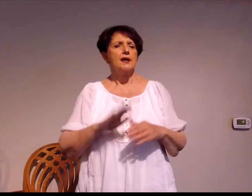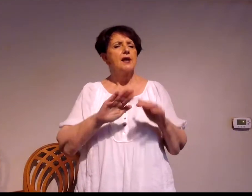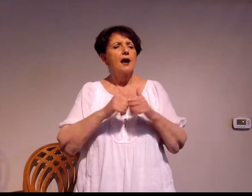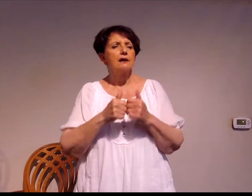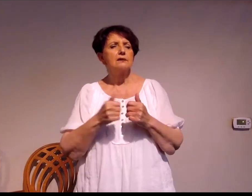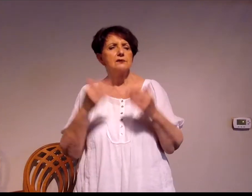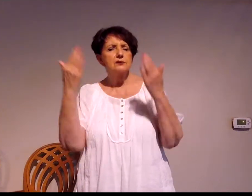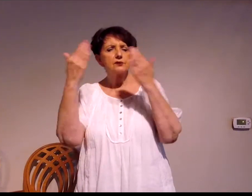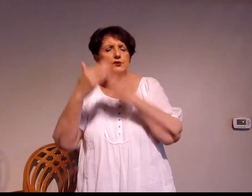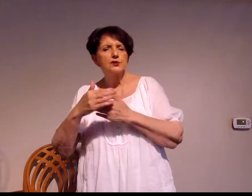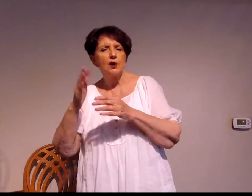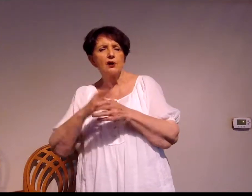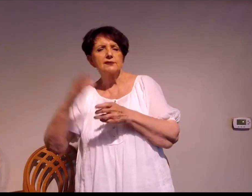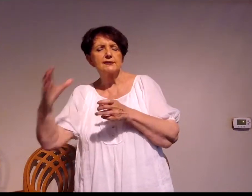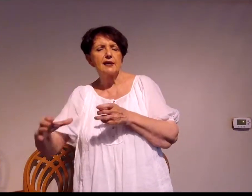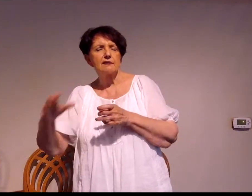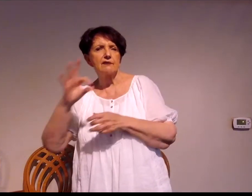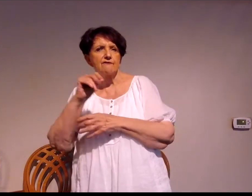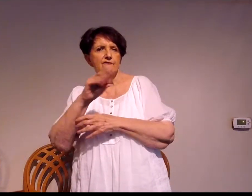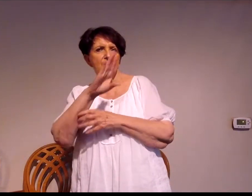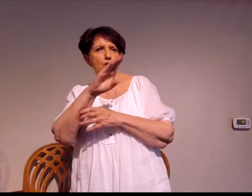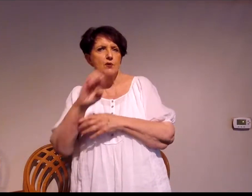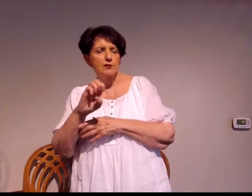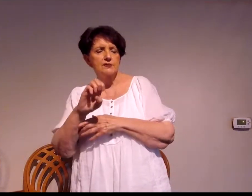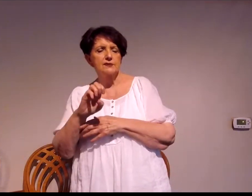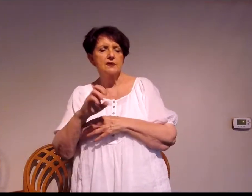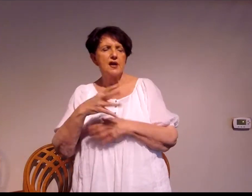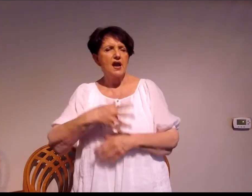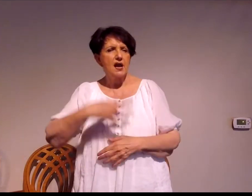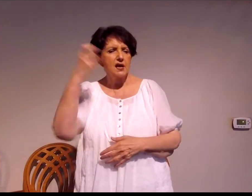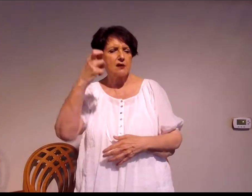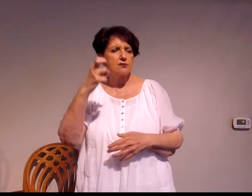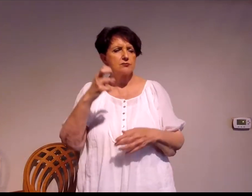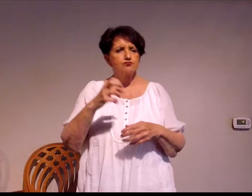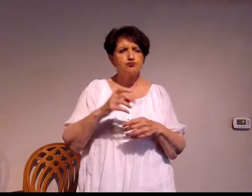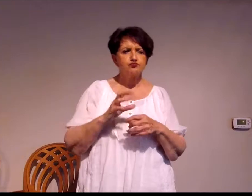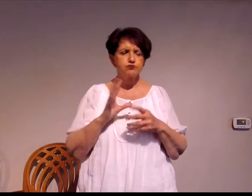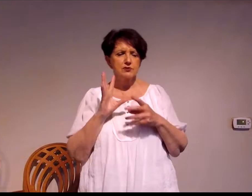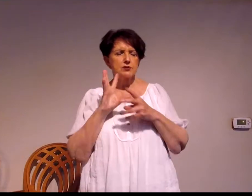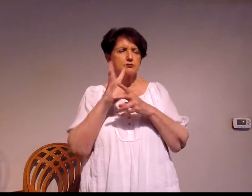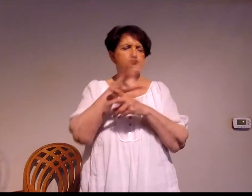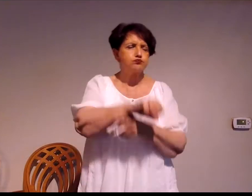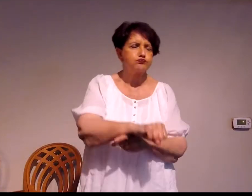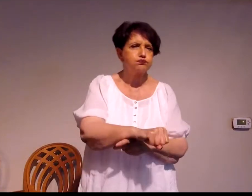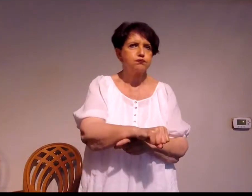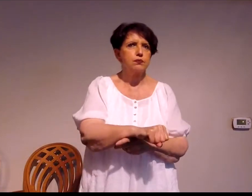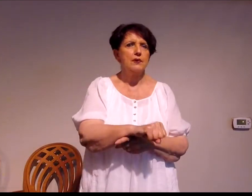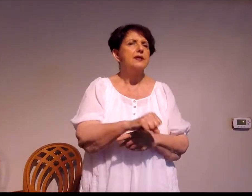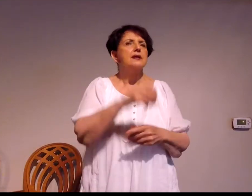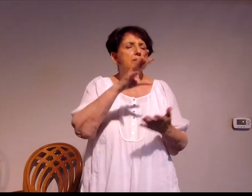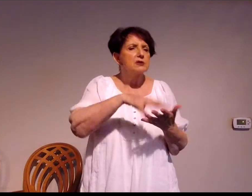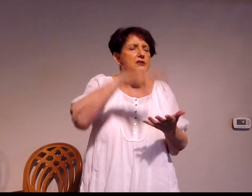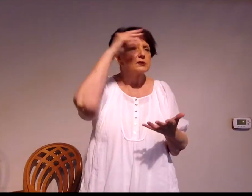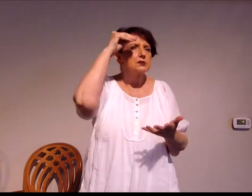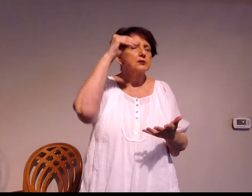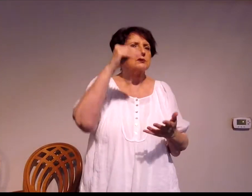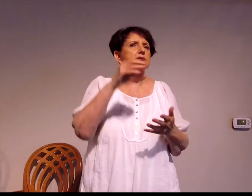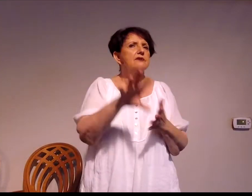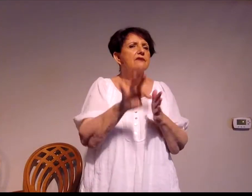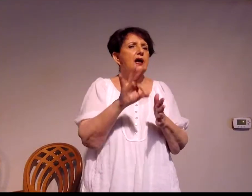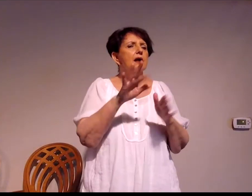Force, anger, fear, and aggression, can consume him if he doesn't learn how to find calm and inner